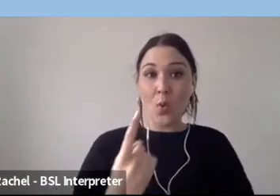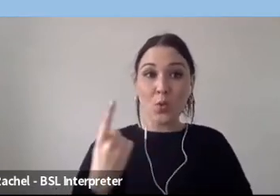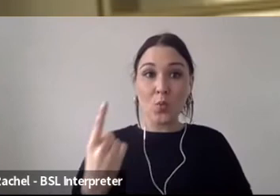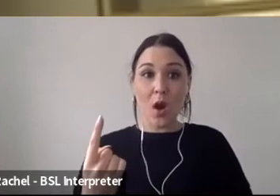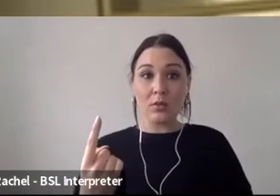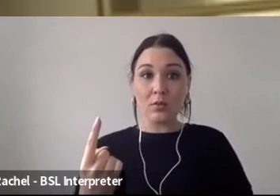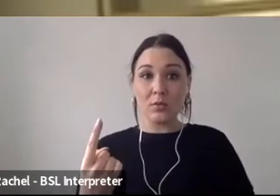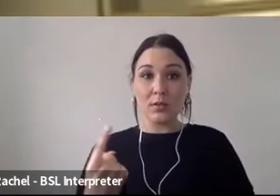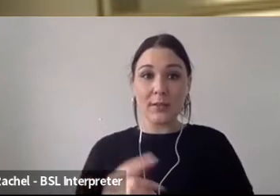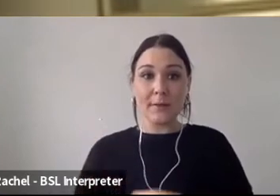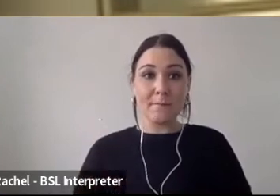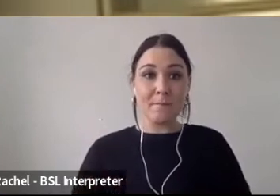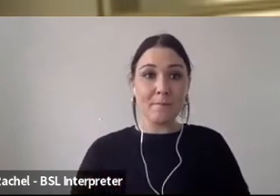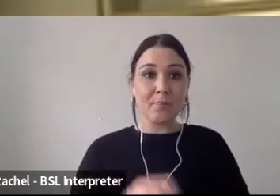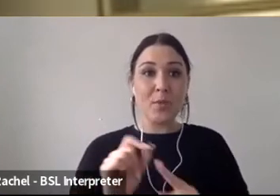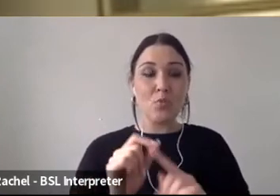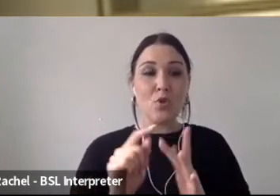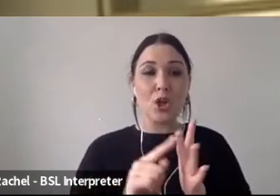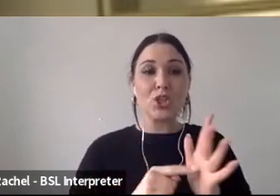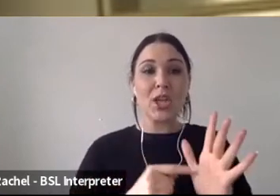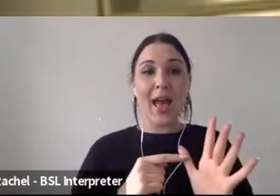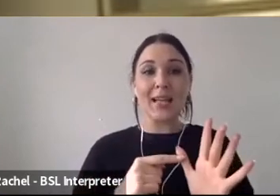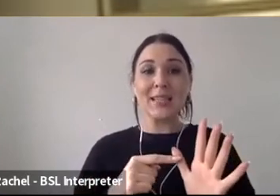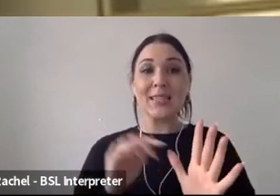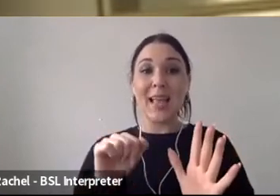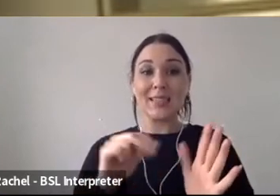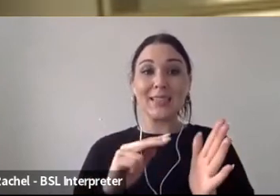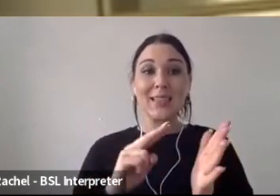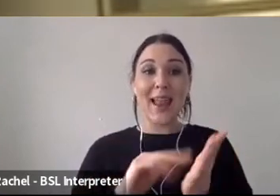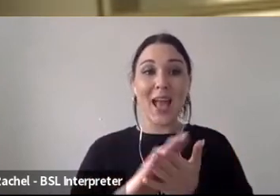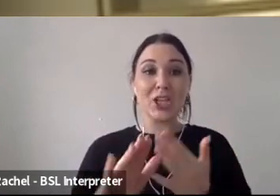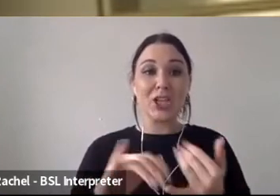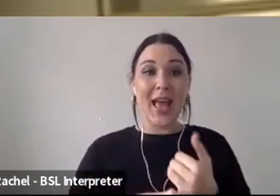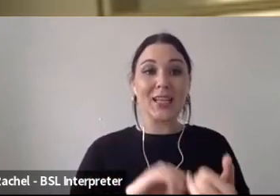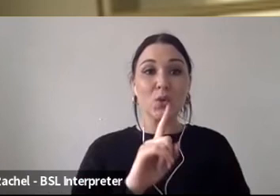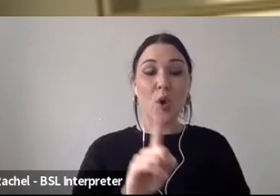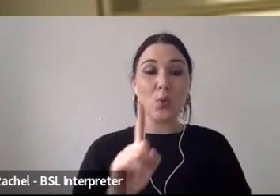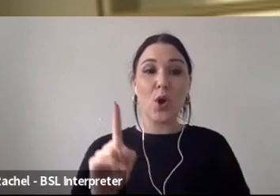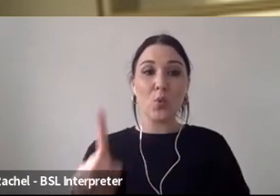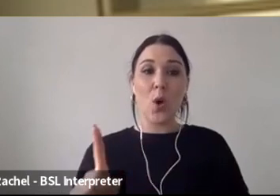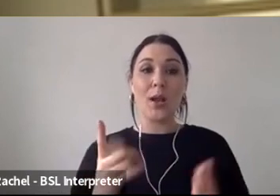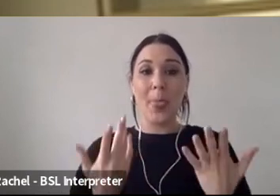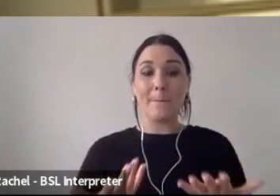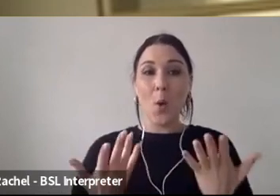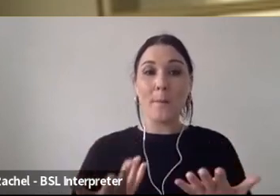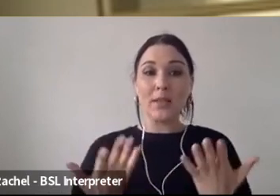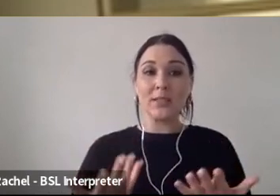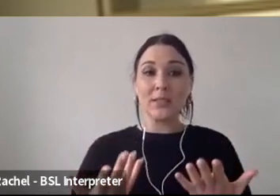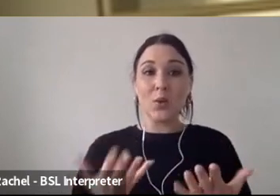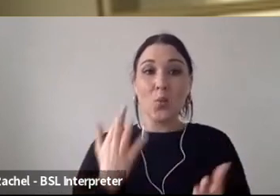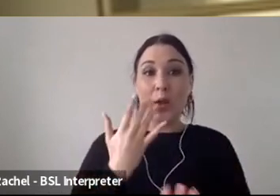on the project. Yeah, the NHS 111. At the moment, when you call